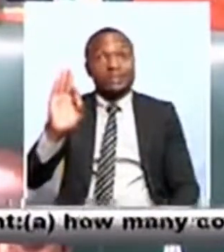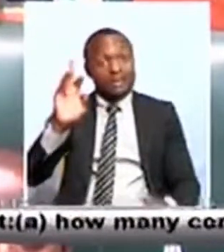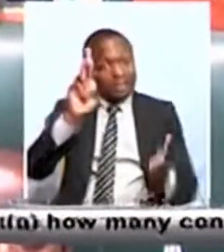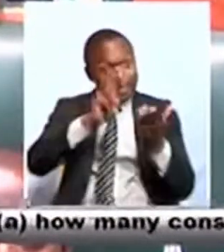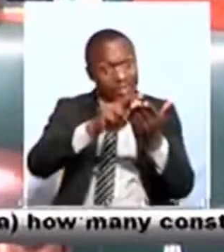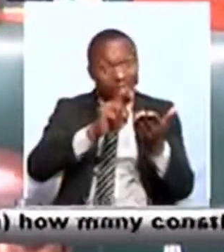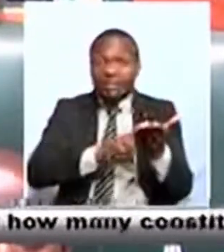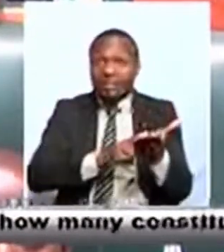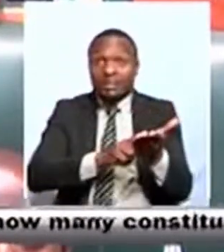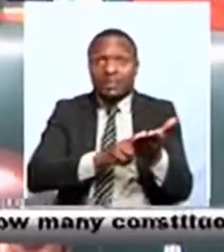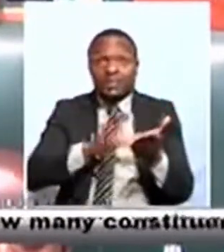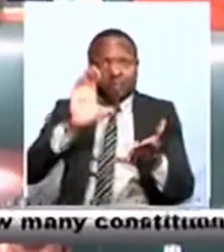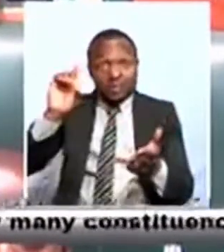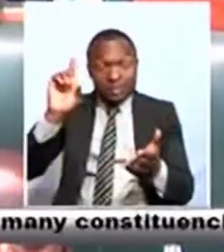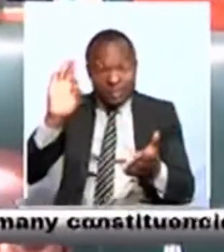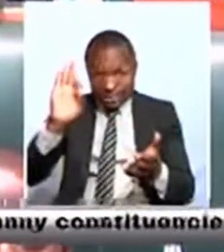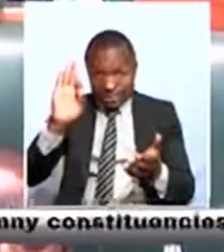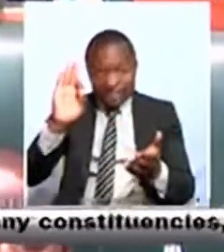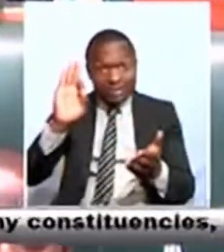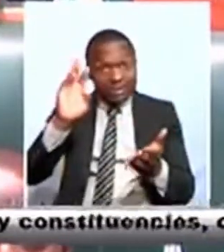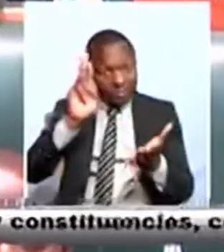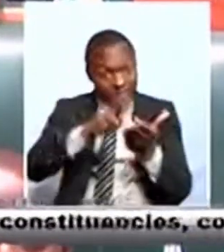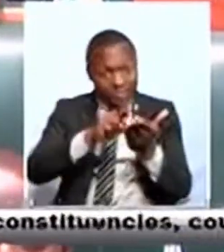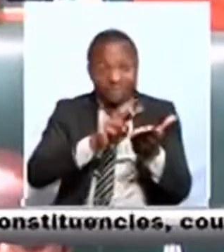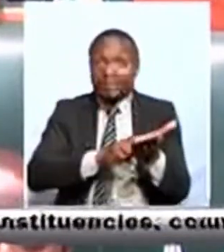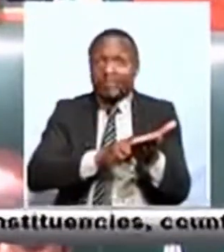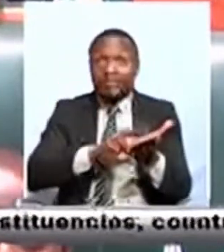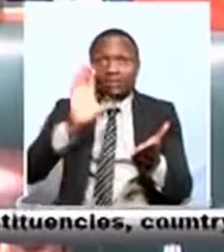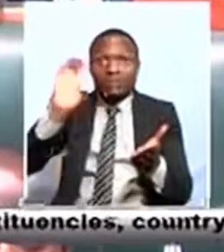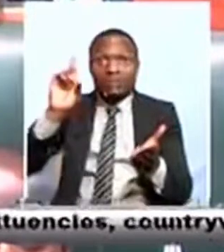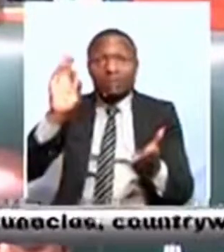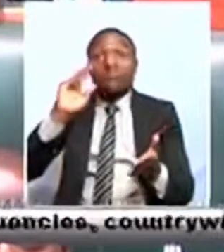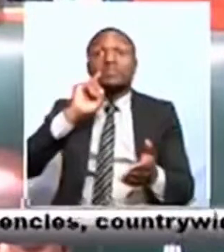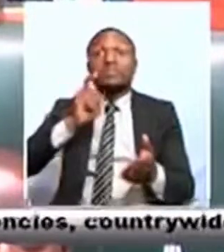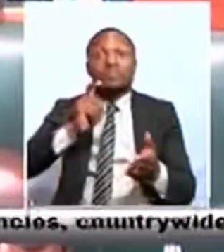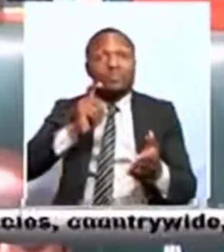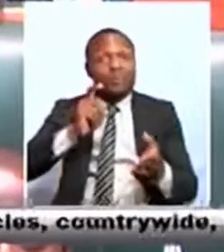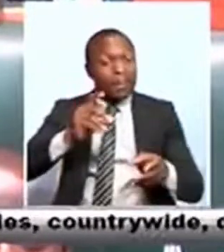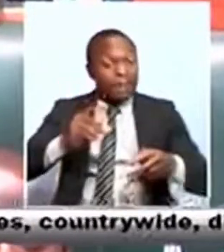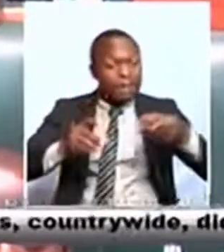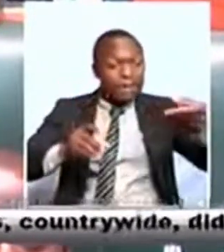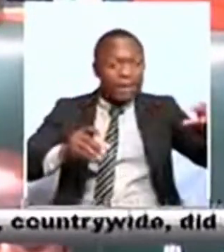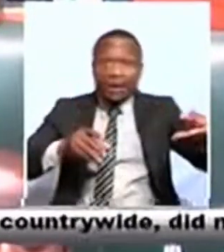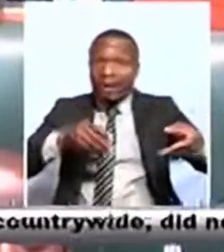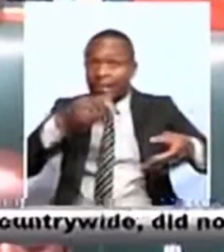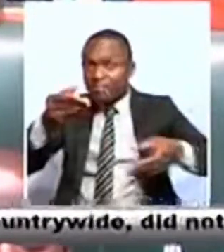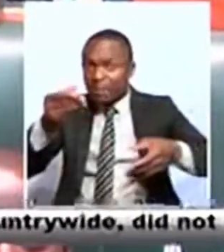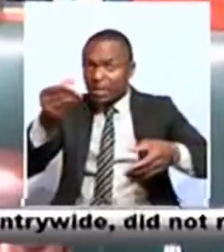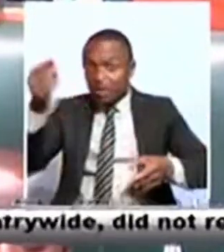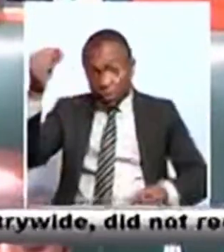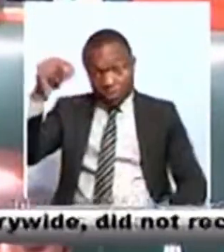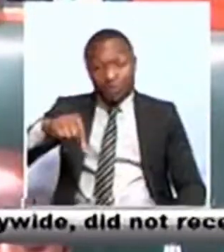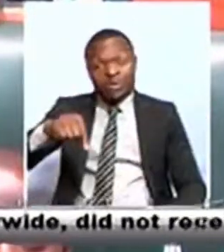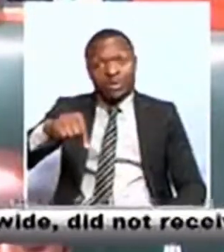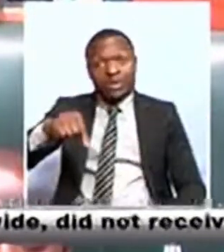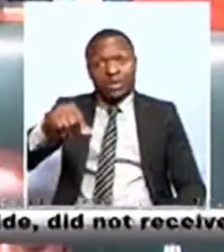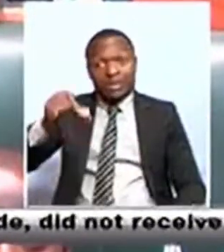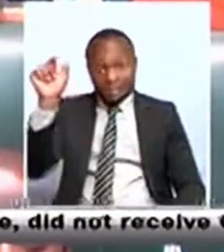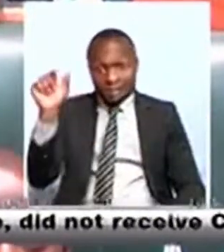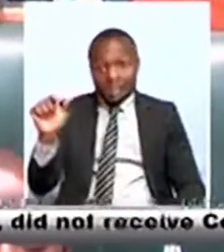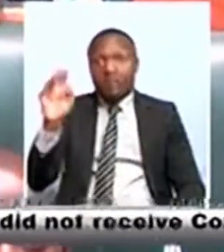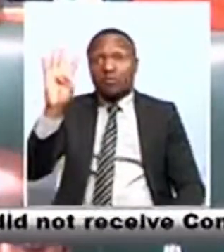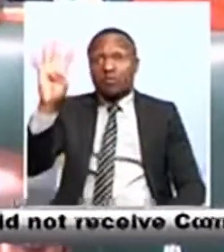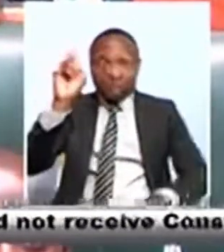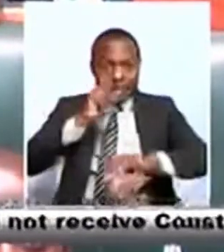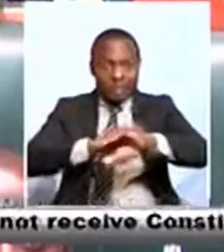guidelines, the current CDF guidelines, CDF is supposed to be disbursed quarterly, per quarter, 4 times in a